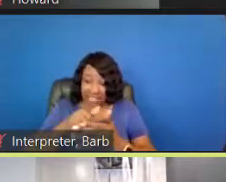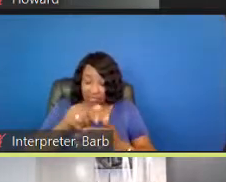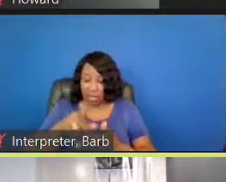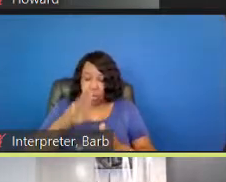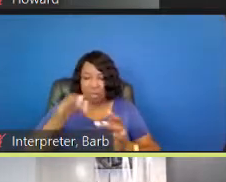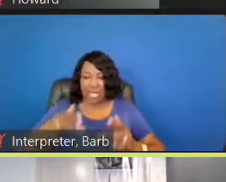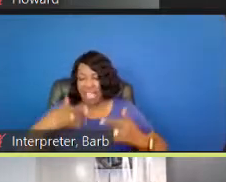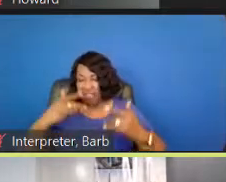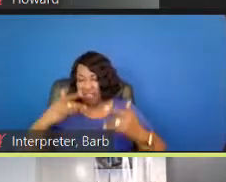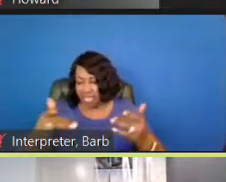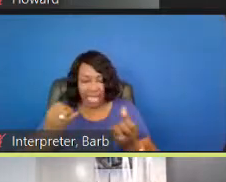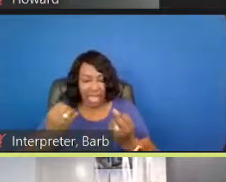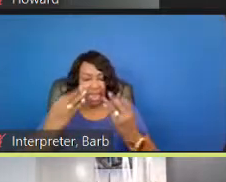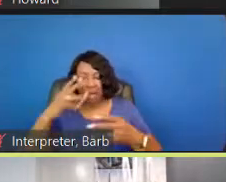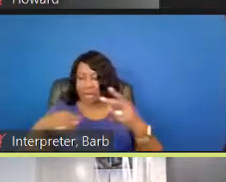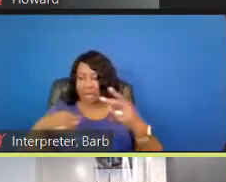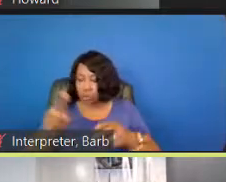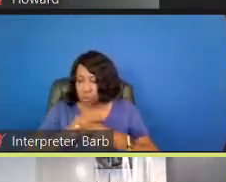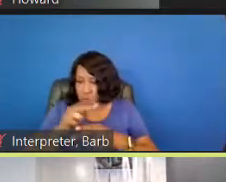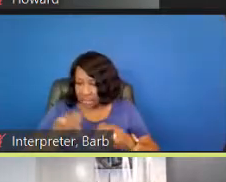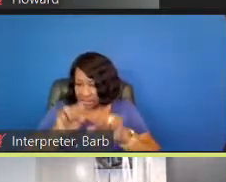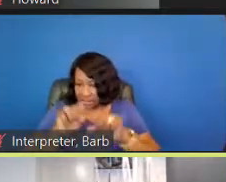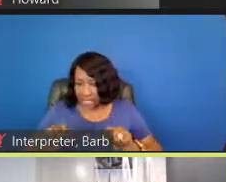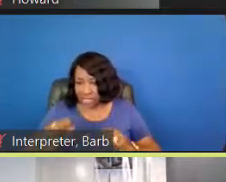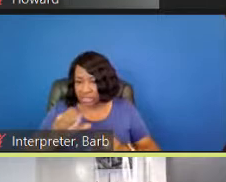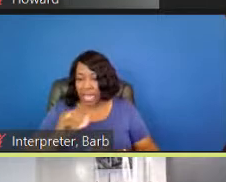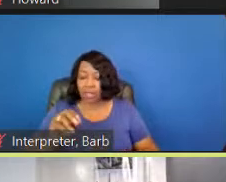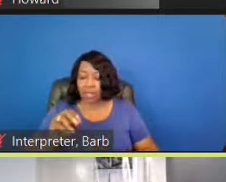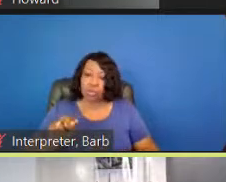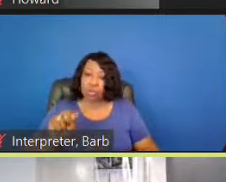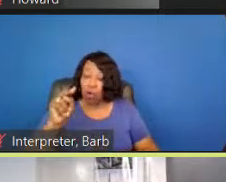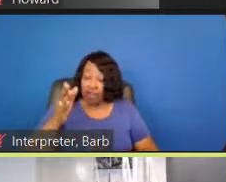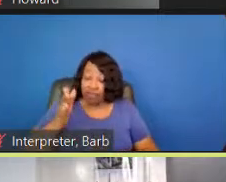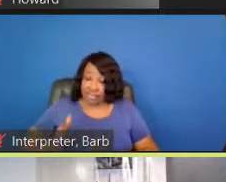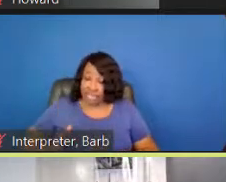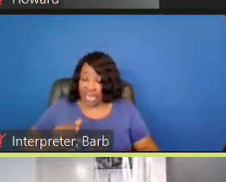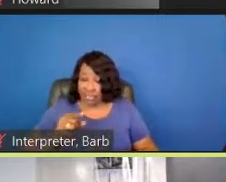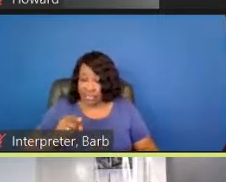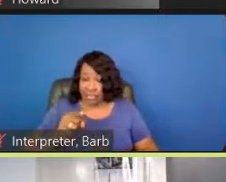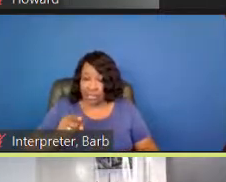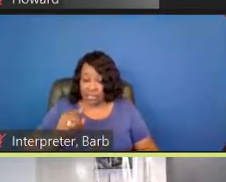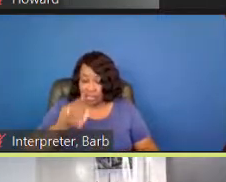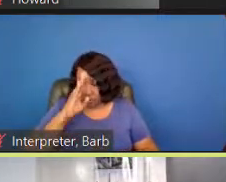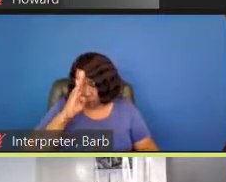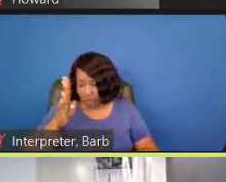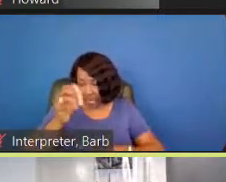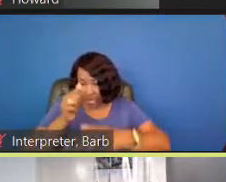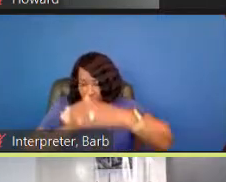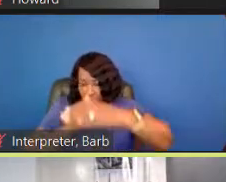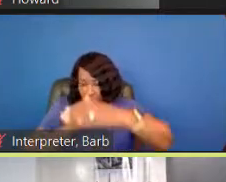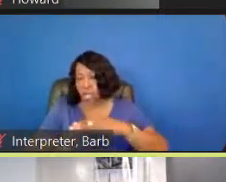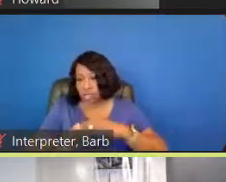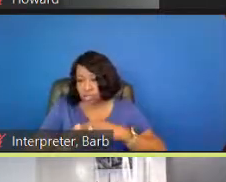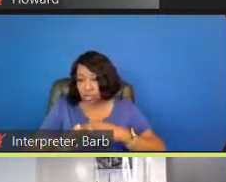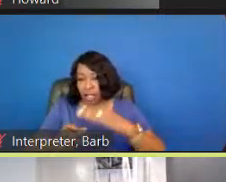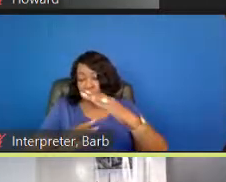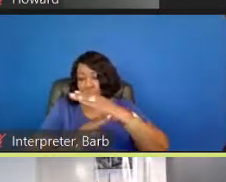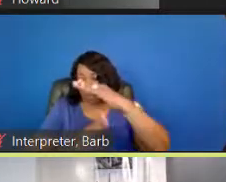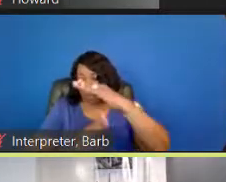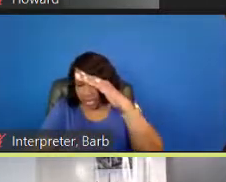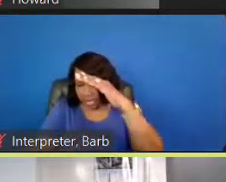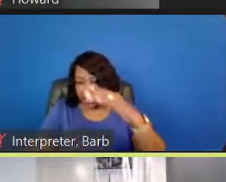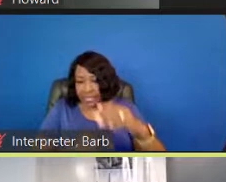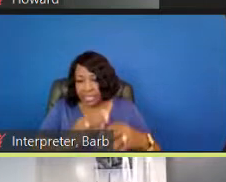lot of people using the station. The north side of the station that is directly under the bridge and at